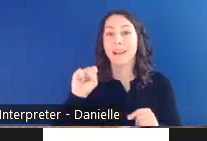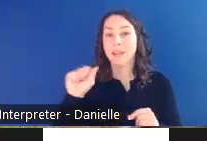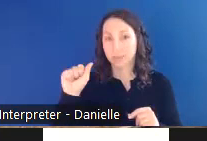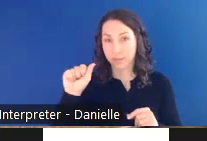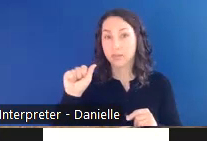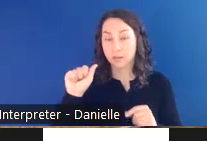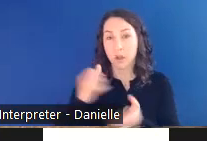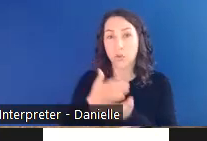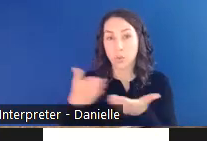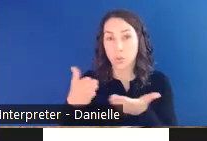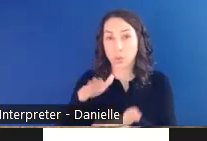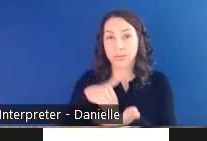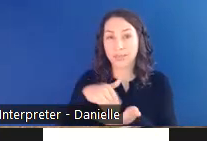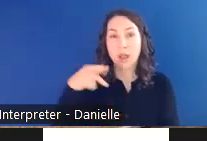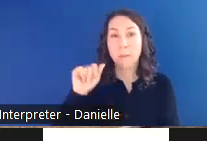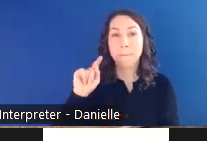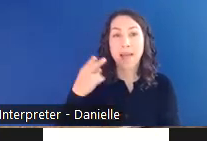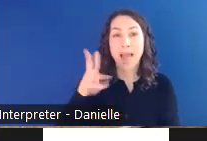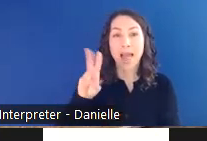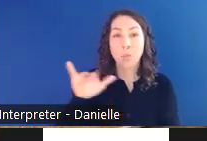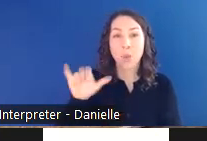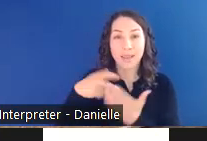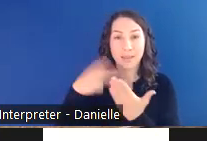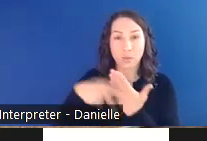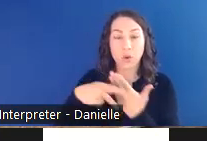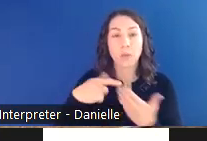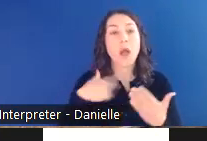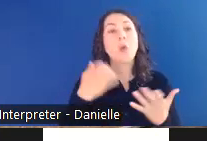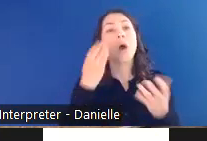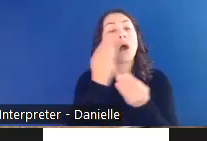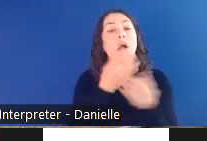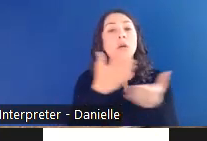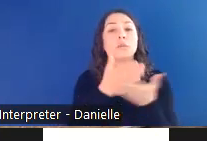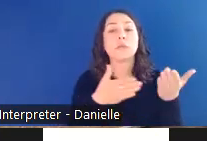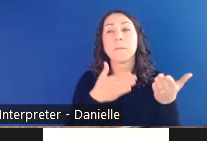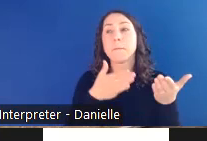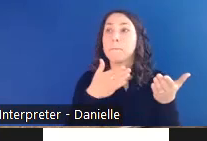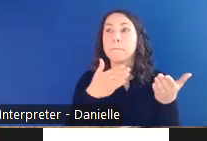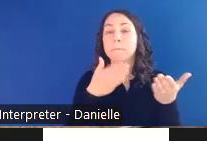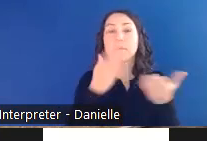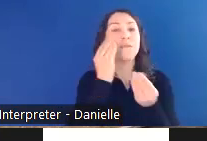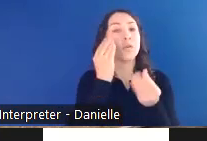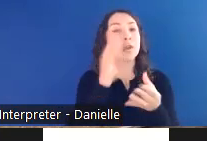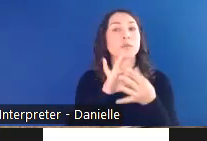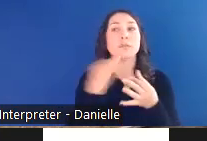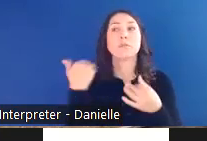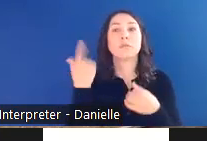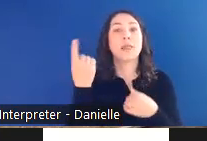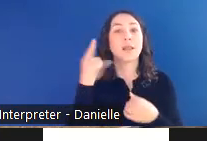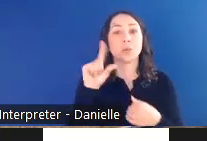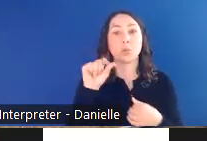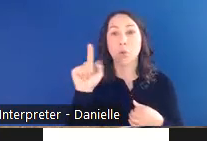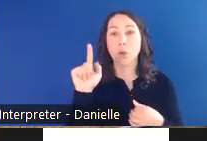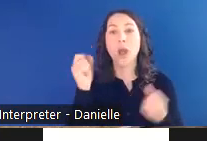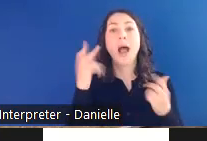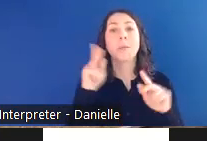I just wanted to kind of share a little bit information with everybody about like the number of participants that we served in 2021,